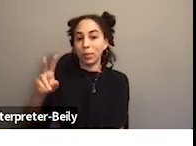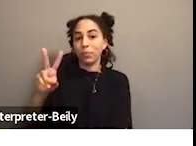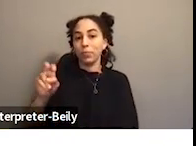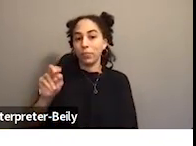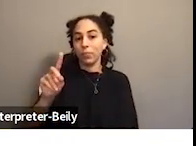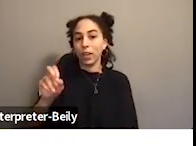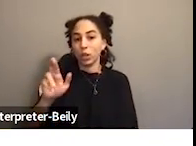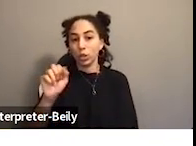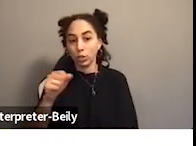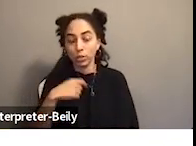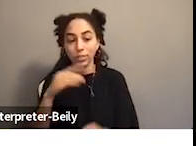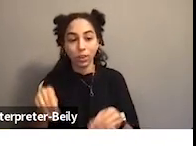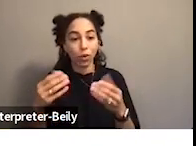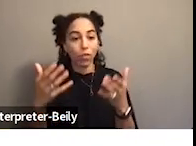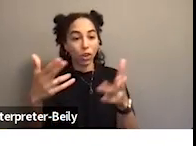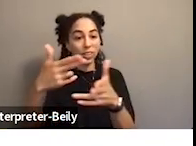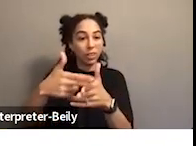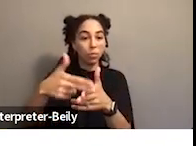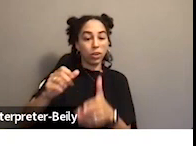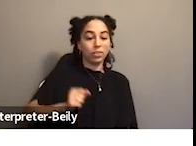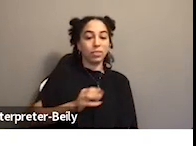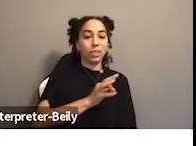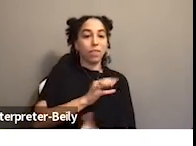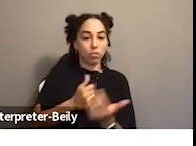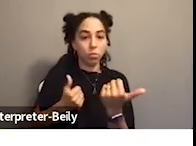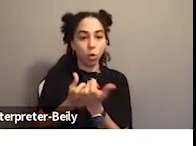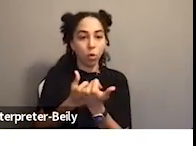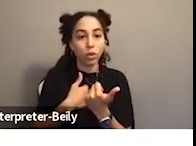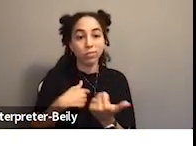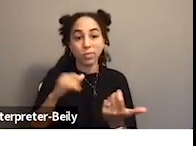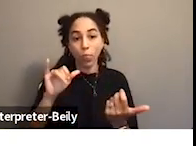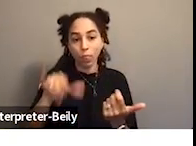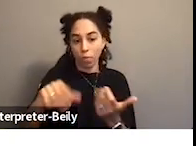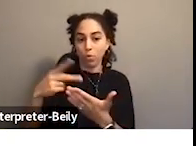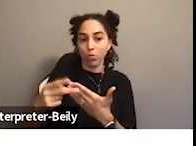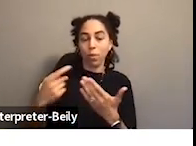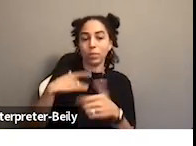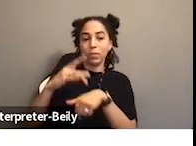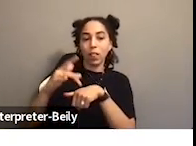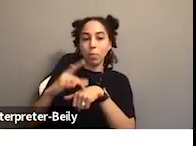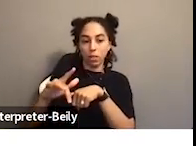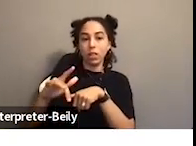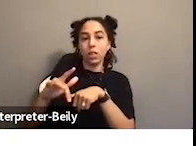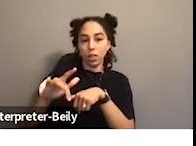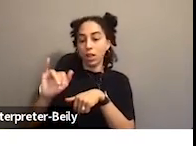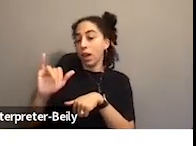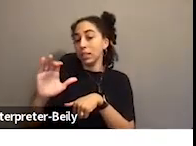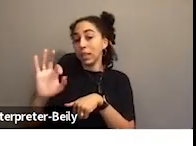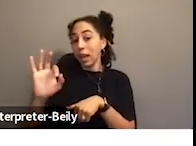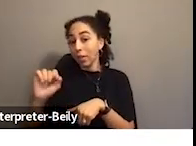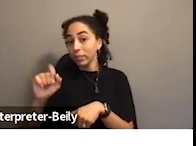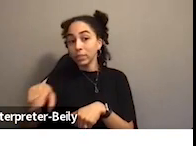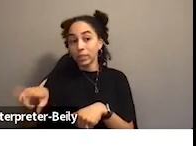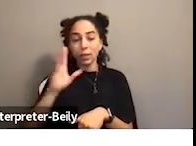are offering temporary staffing support. So that program is available to ICFs who are